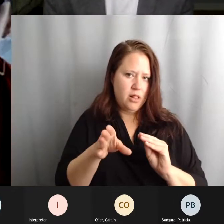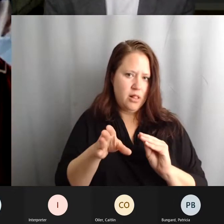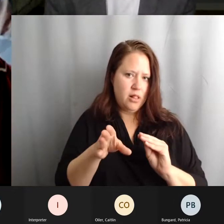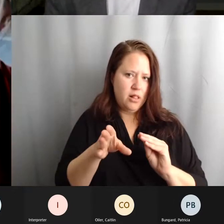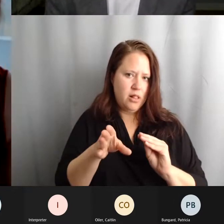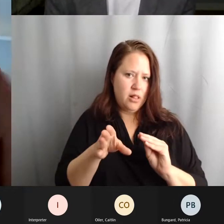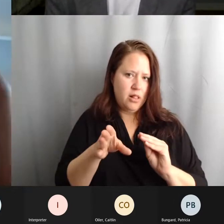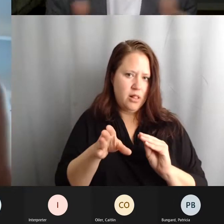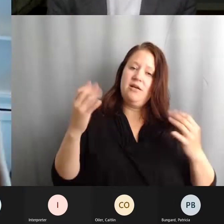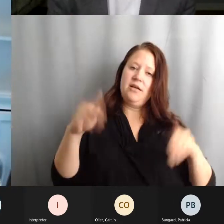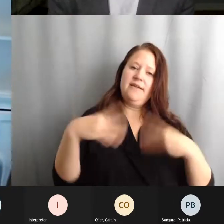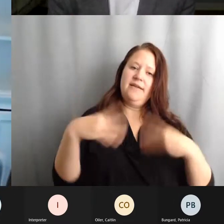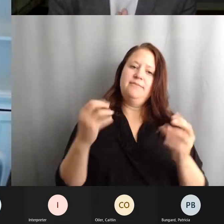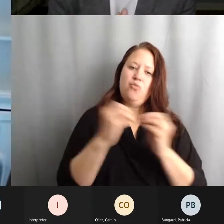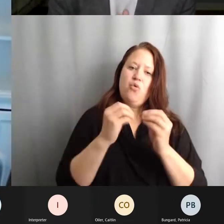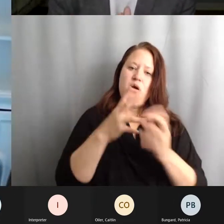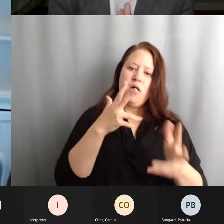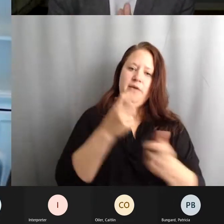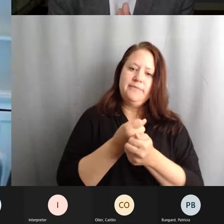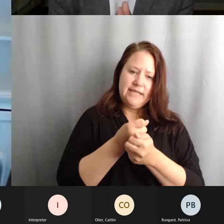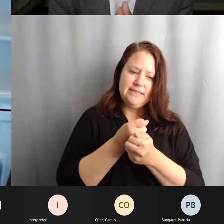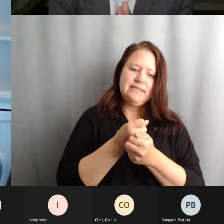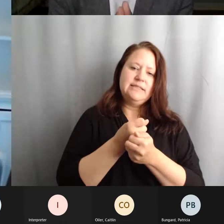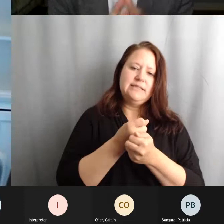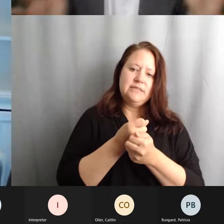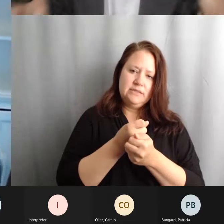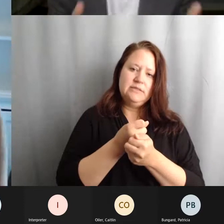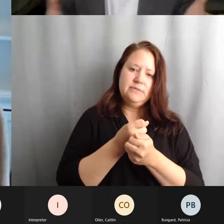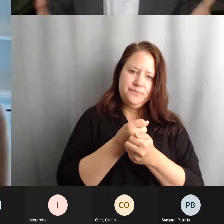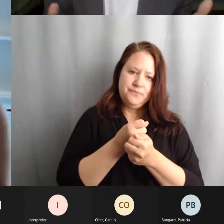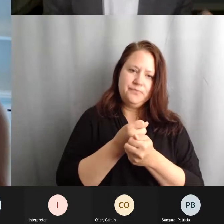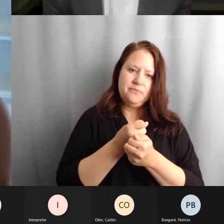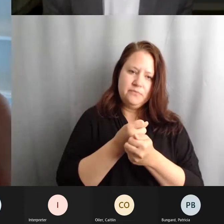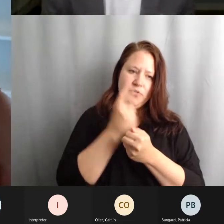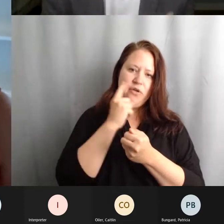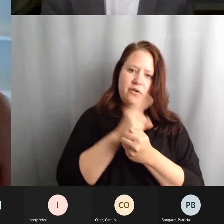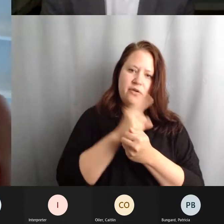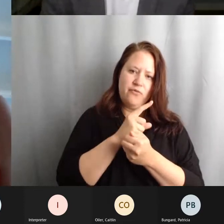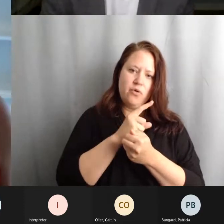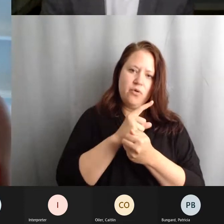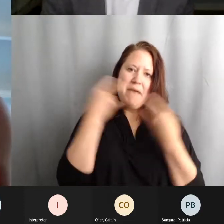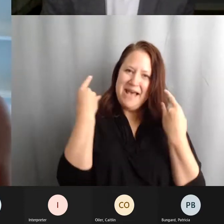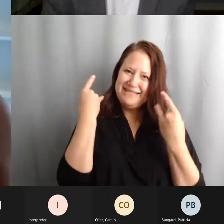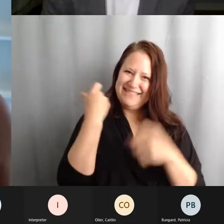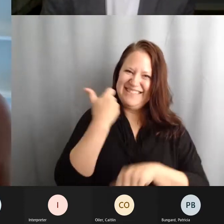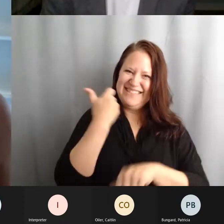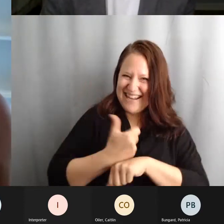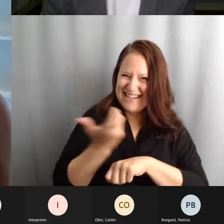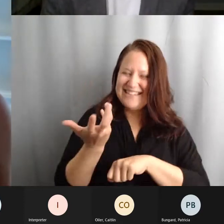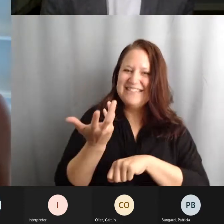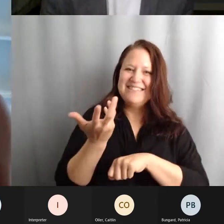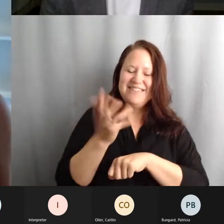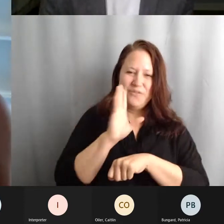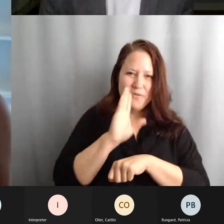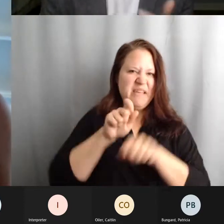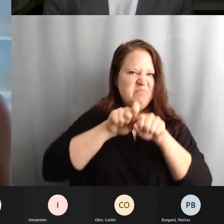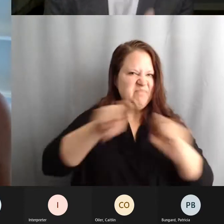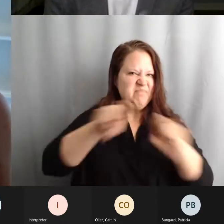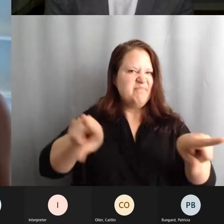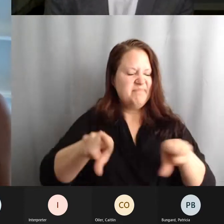some additional updates in a mass setting, right? We'll include that in our upcoming